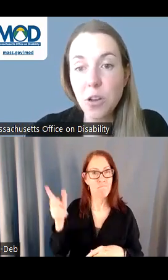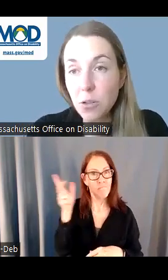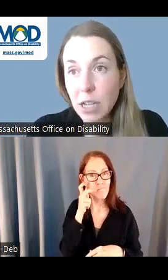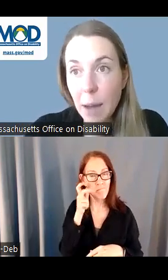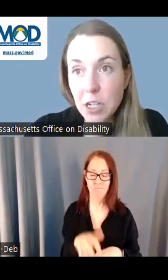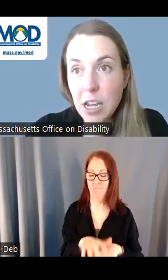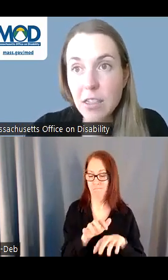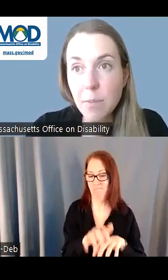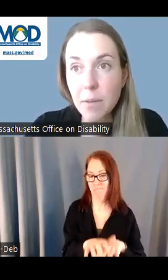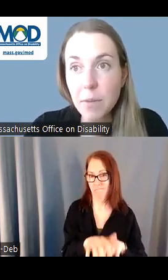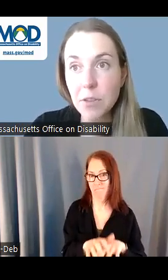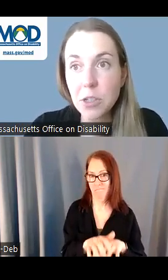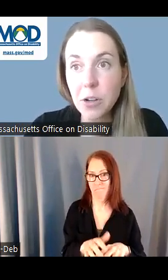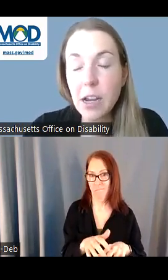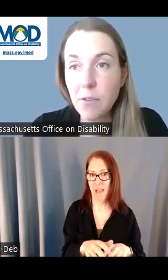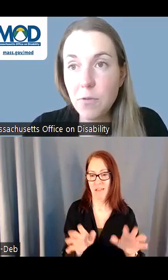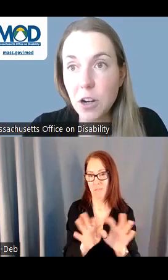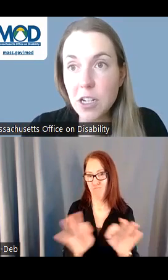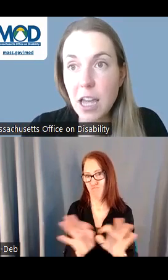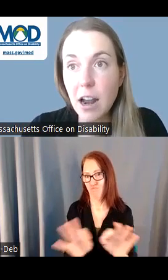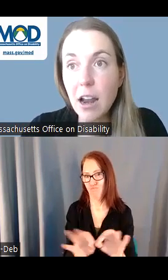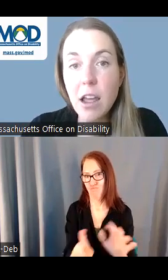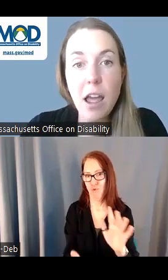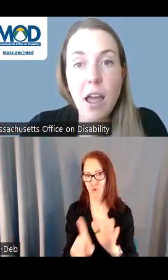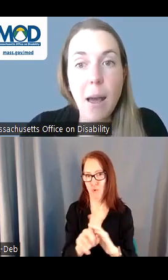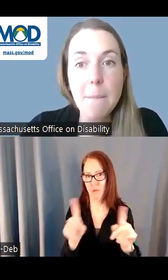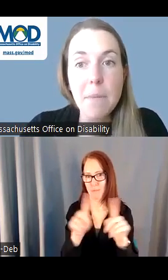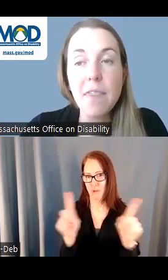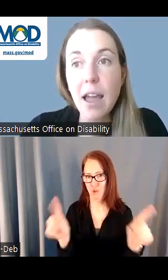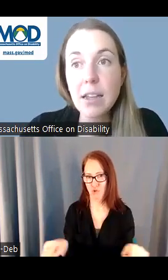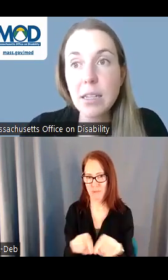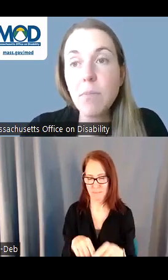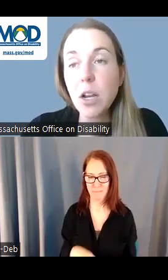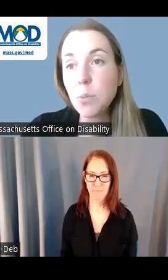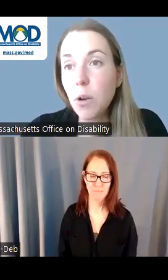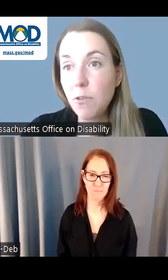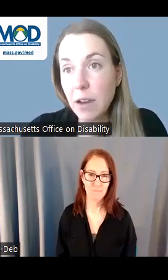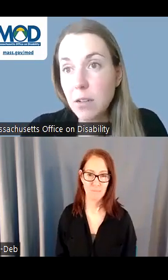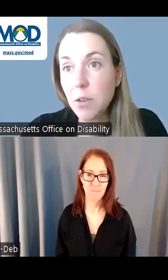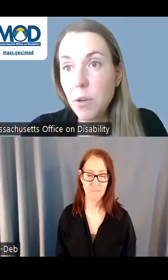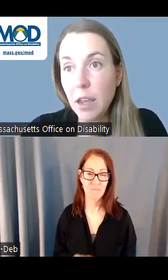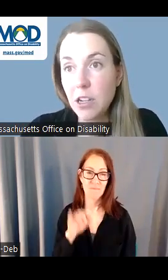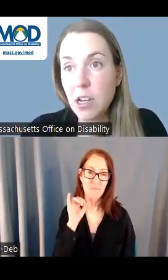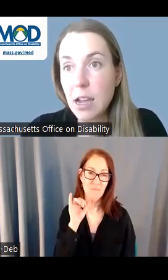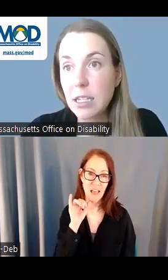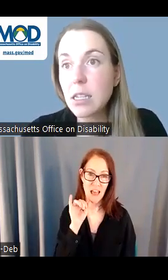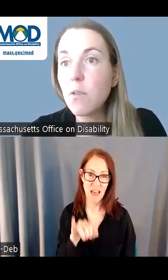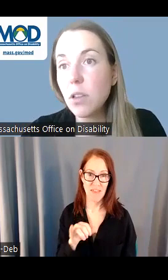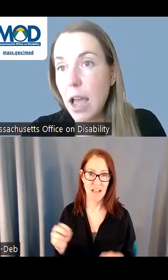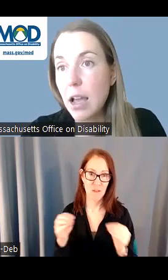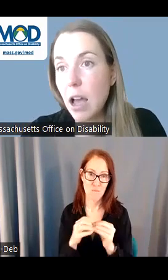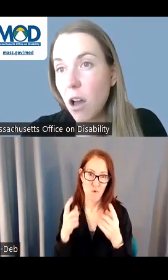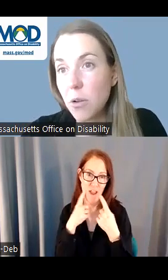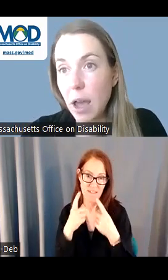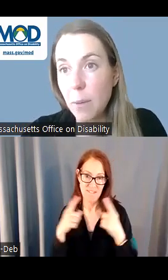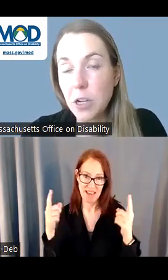into the closed captioning at the bottom of the screen, if you turned that on. And that is much more effective communication access than